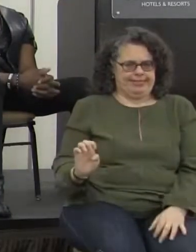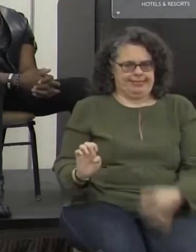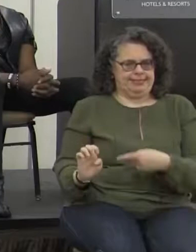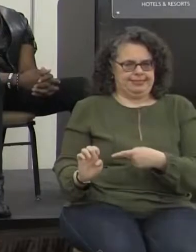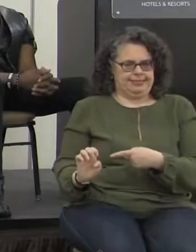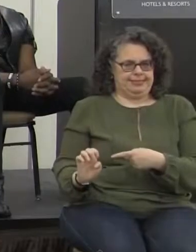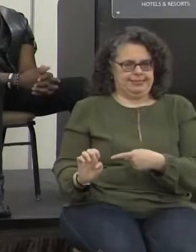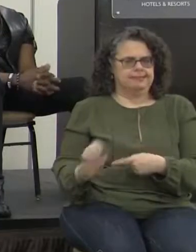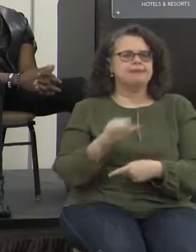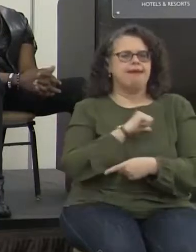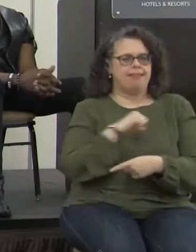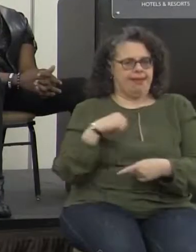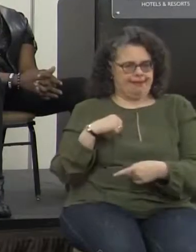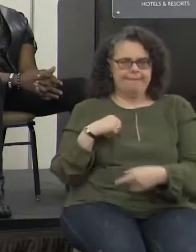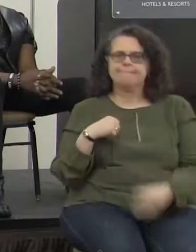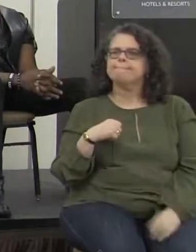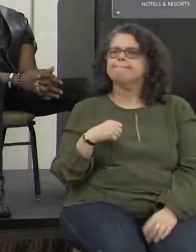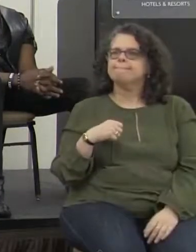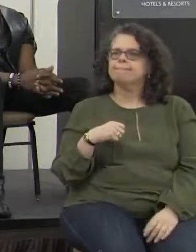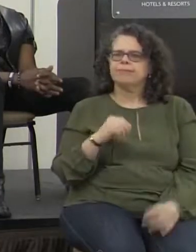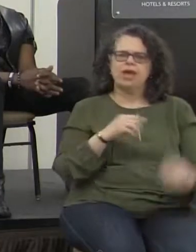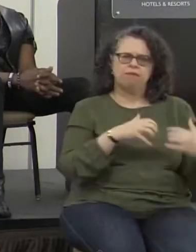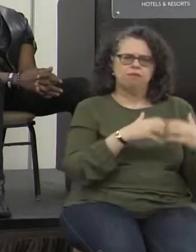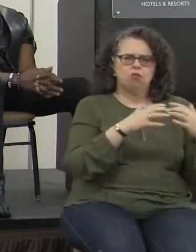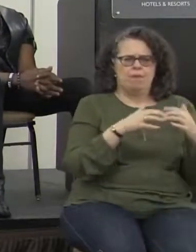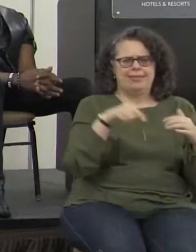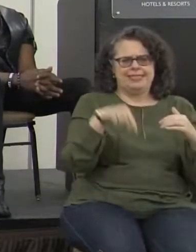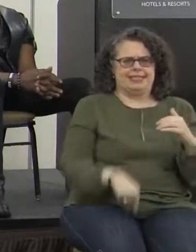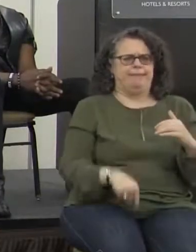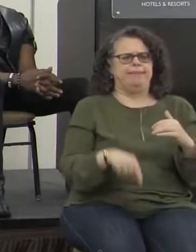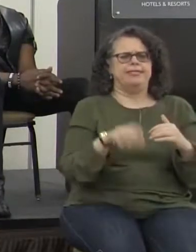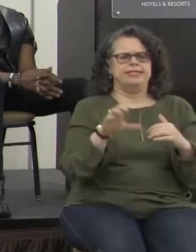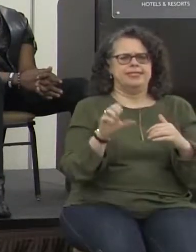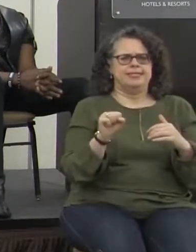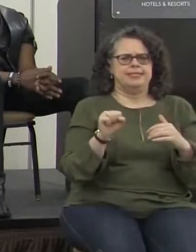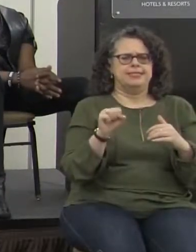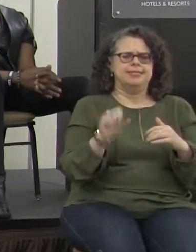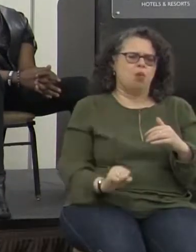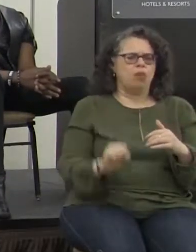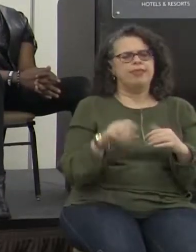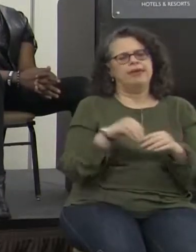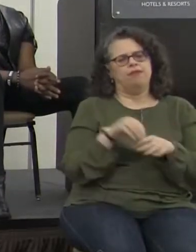Southeast, Atlanta, and in formation, Deep South, Fort Lauderdale.